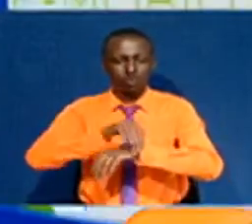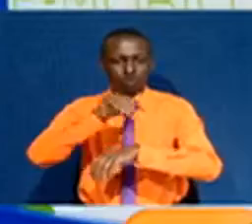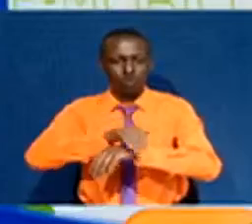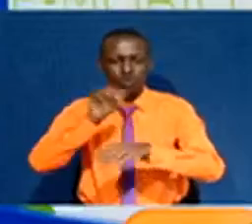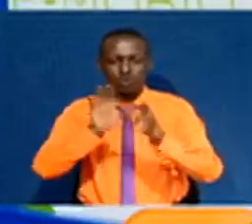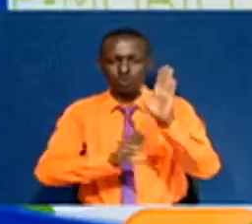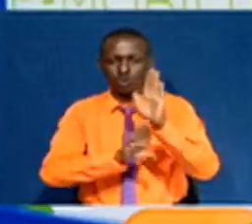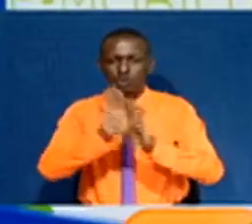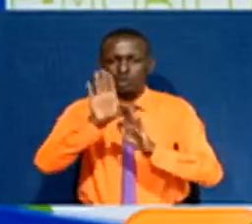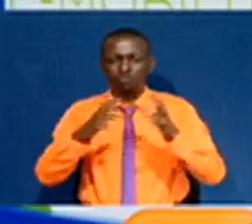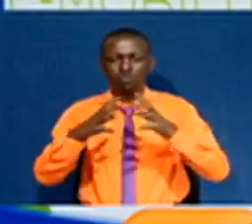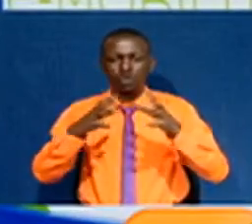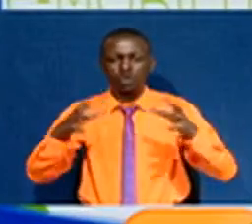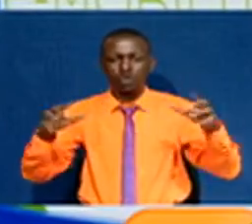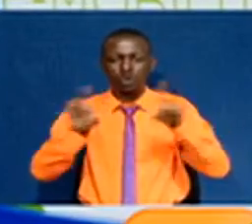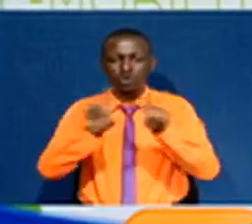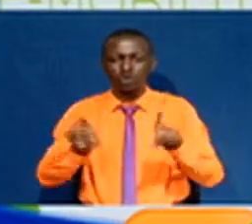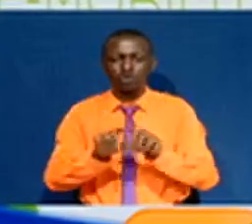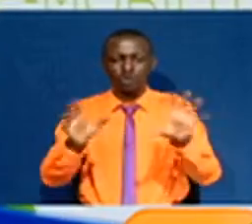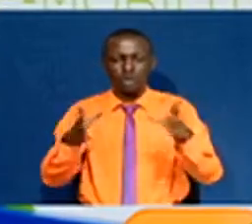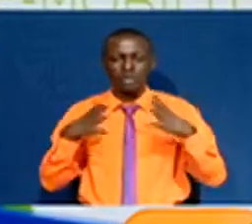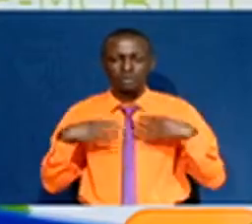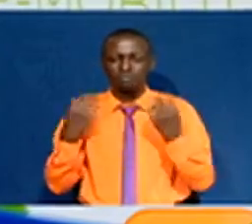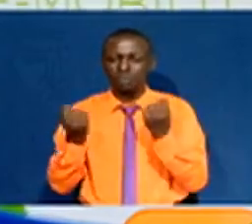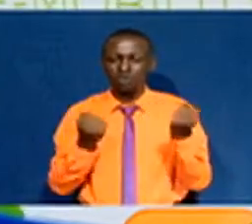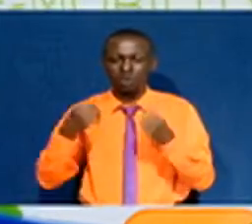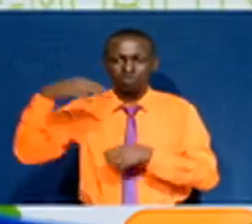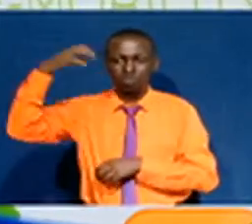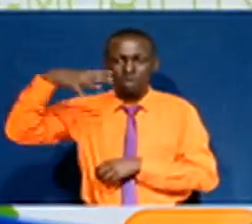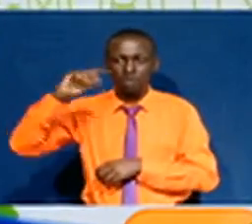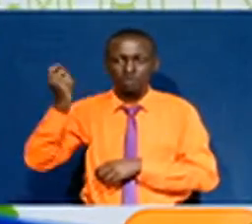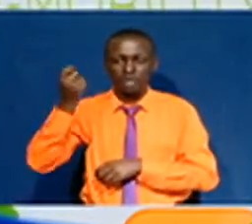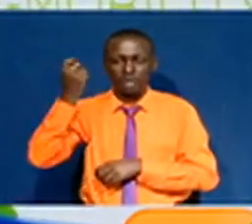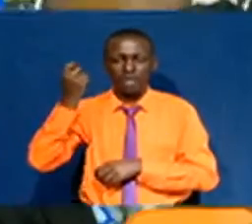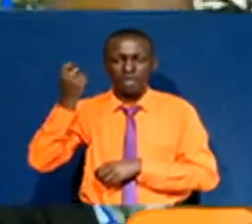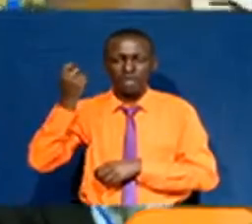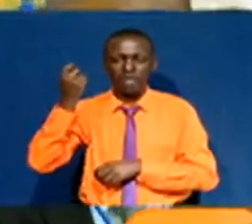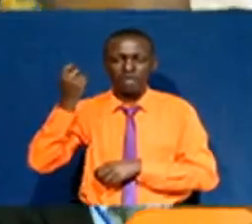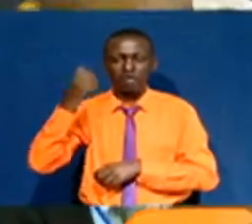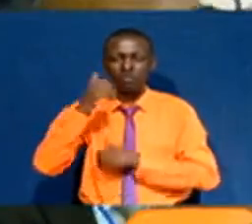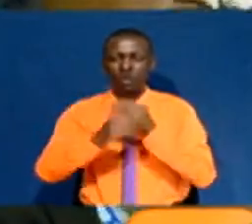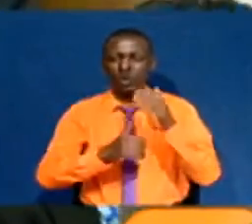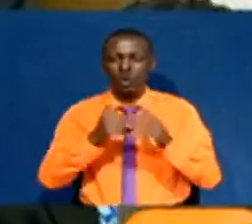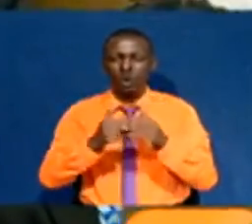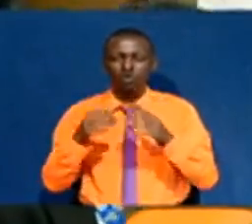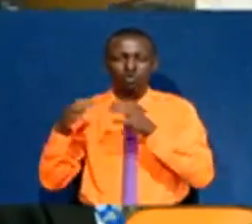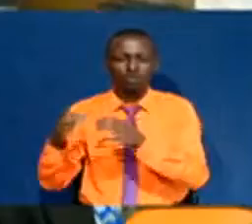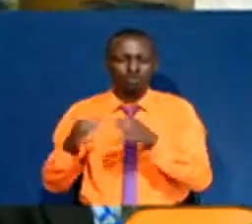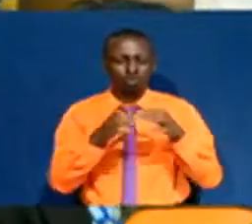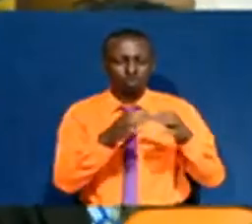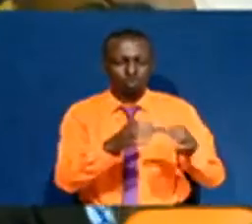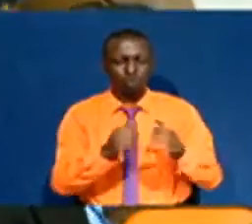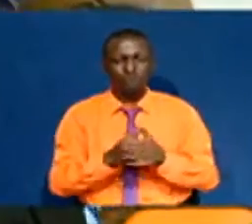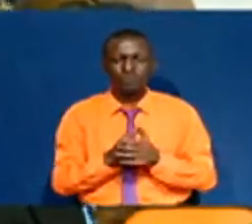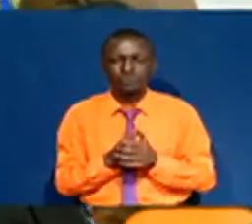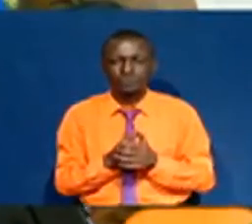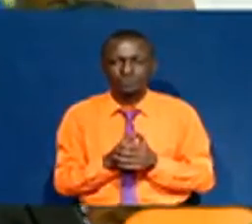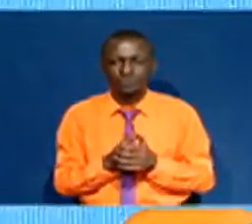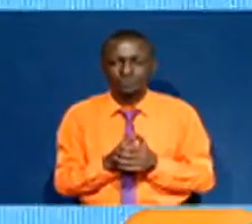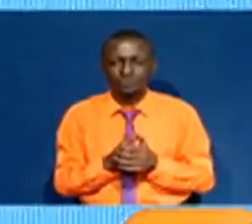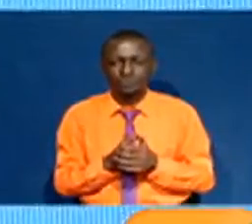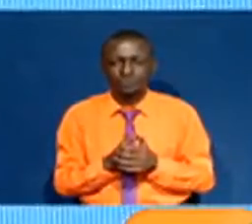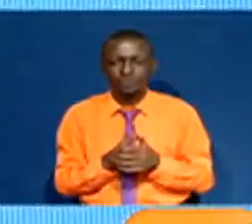development, growth and adoption of electric vehicles in Kenya for all parties. Indeed, we want to ring fence to the